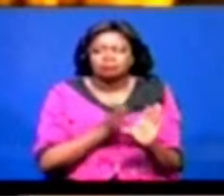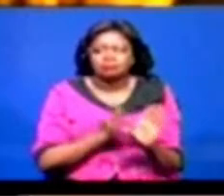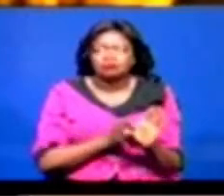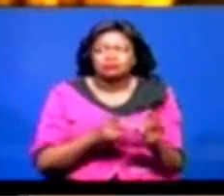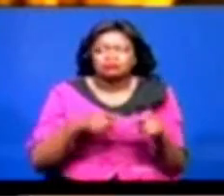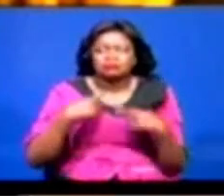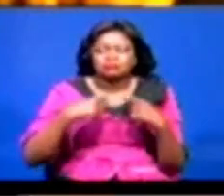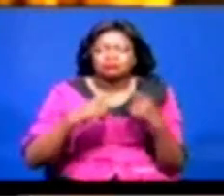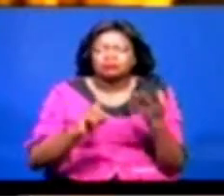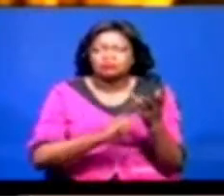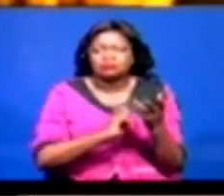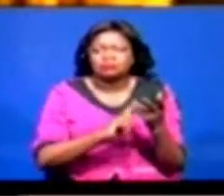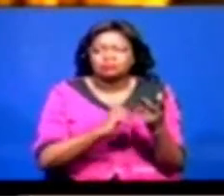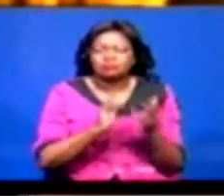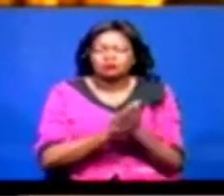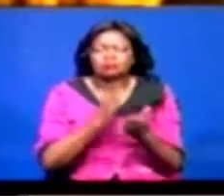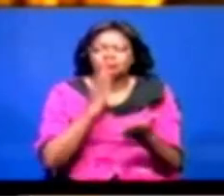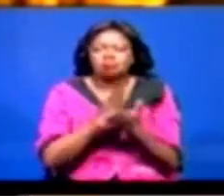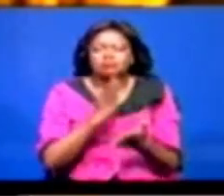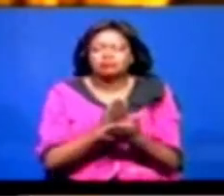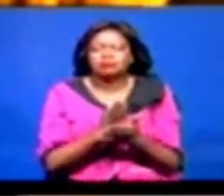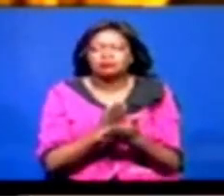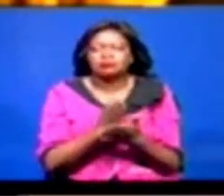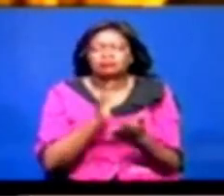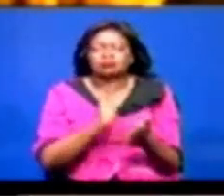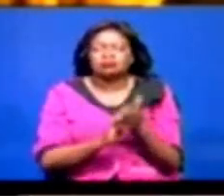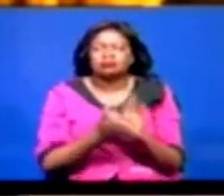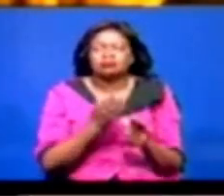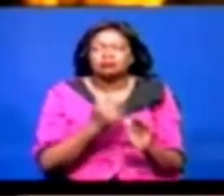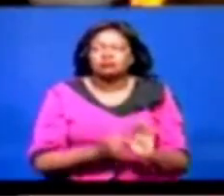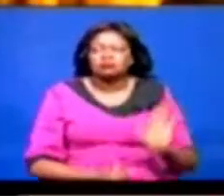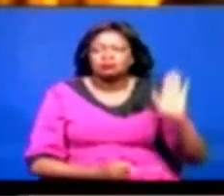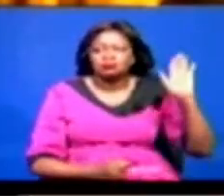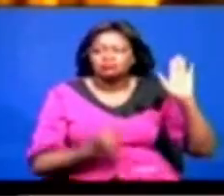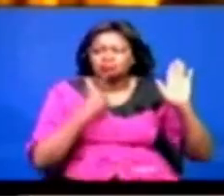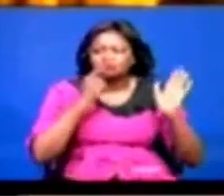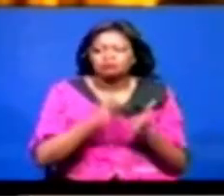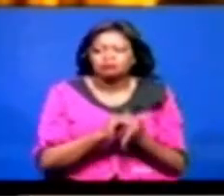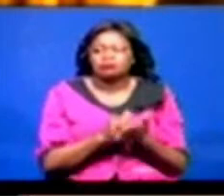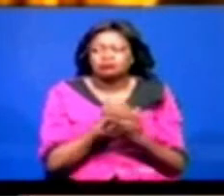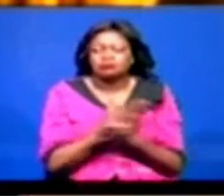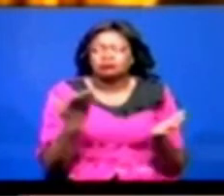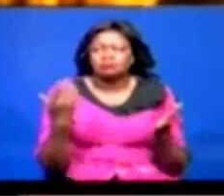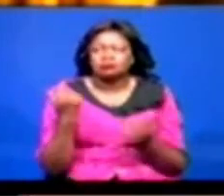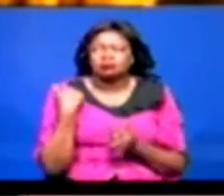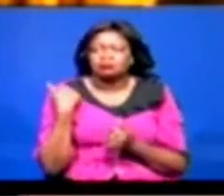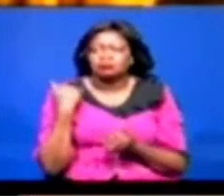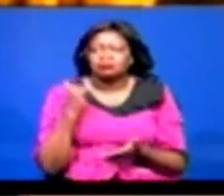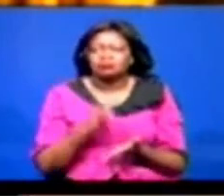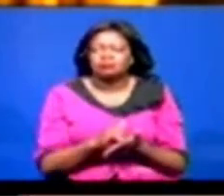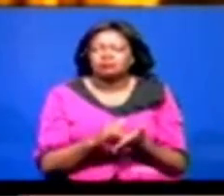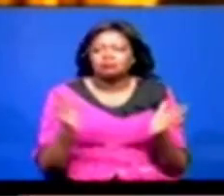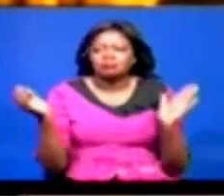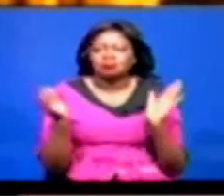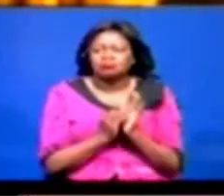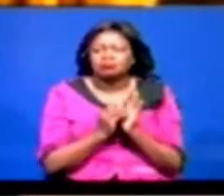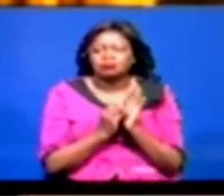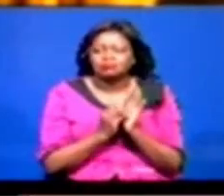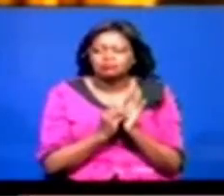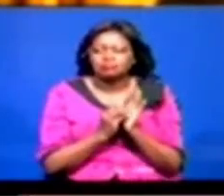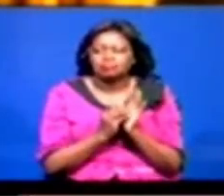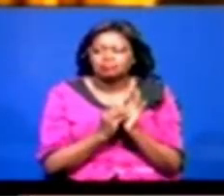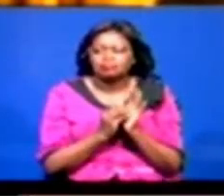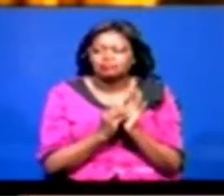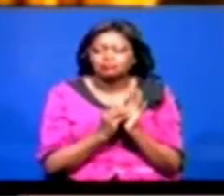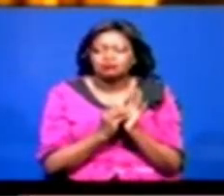of tallying and verification. None of them has sworn an affidavit saying any of the numbers that were being, or